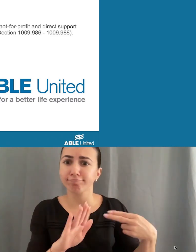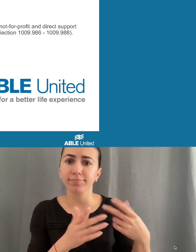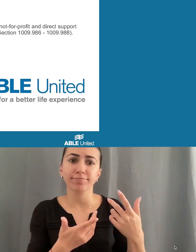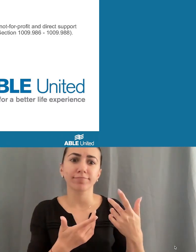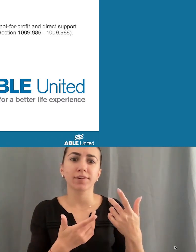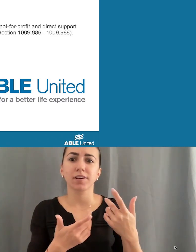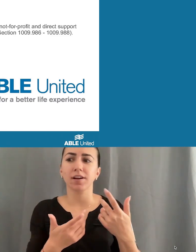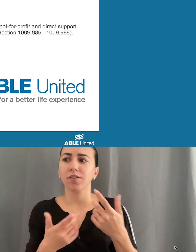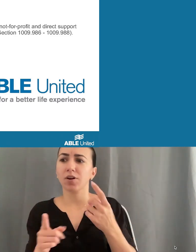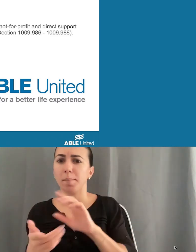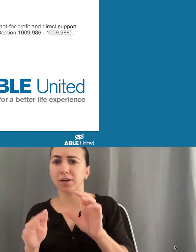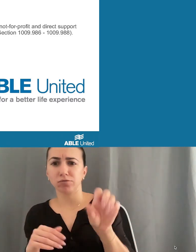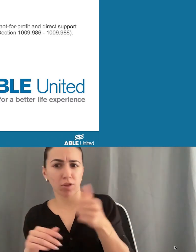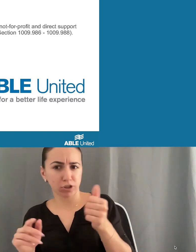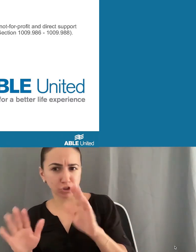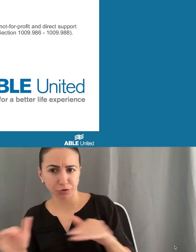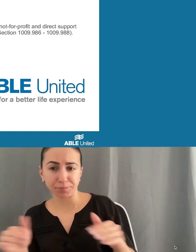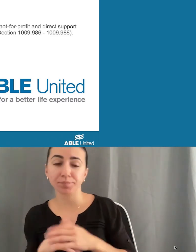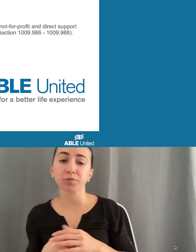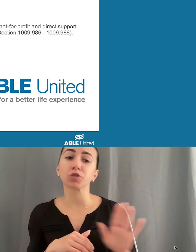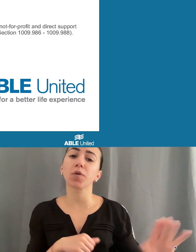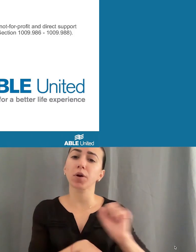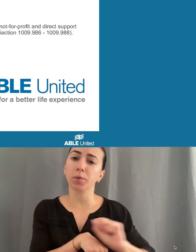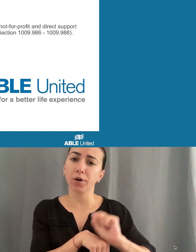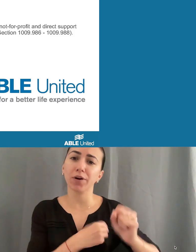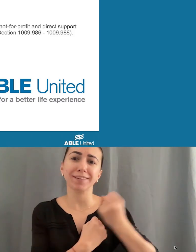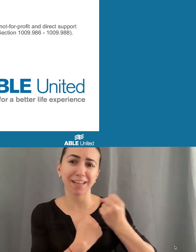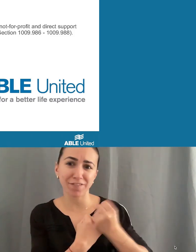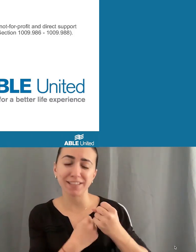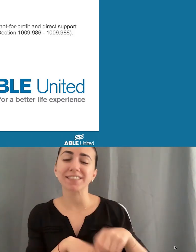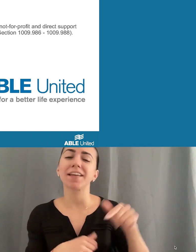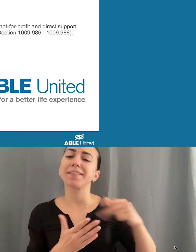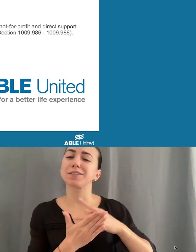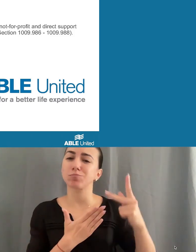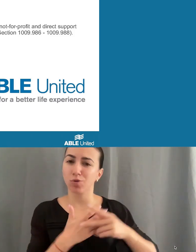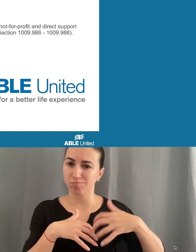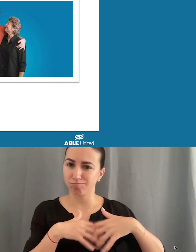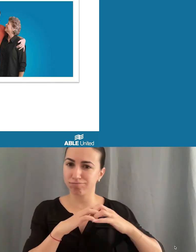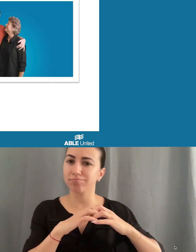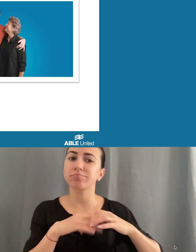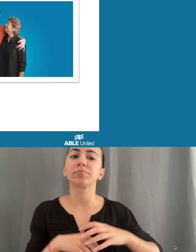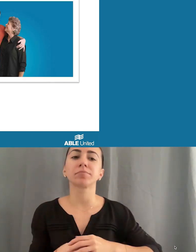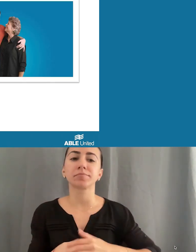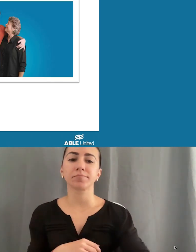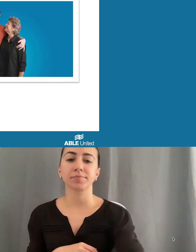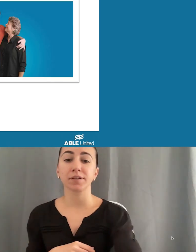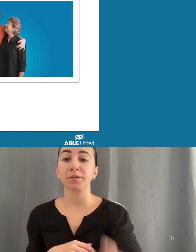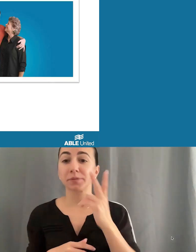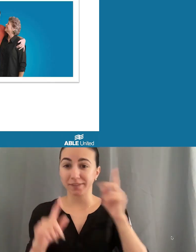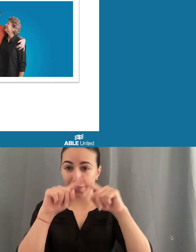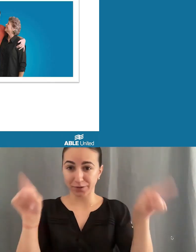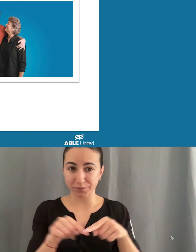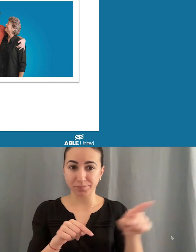typical child? And so through the hard work of their advocacy efforts, this program is now in existence. So on the screen here we